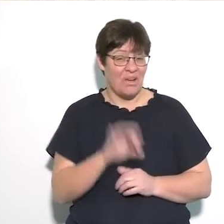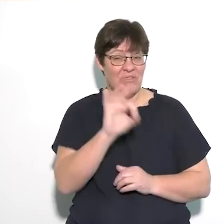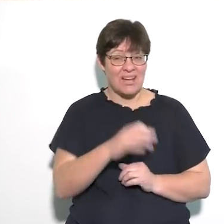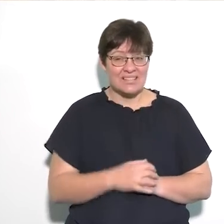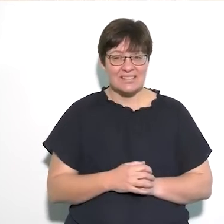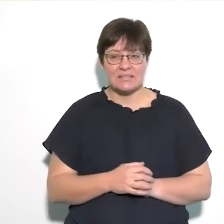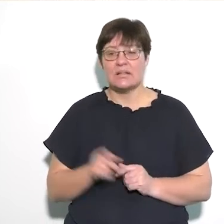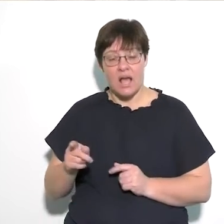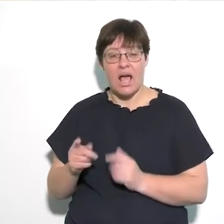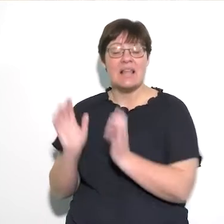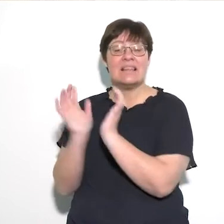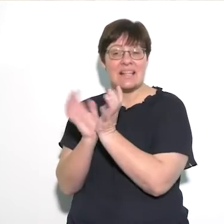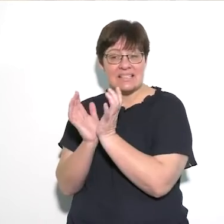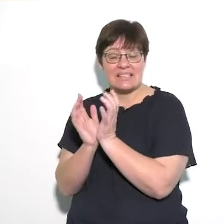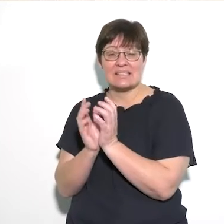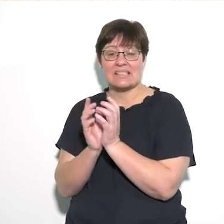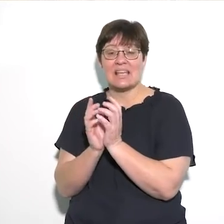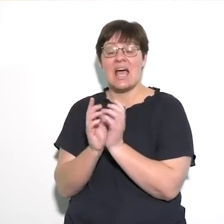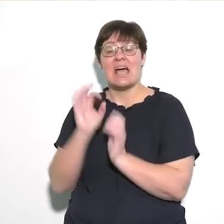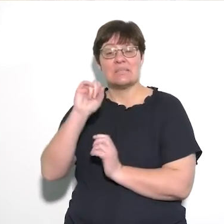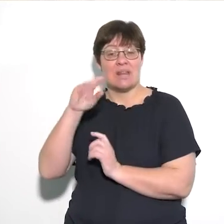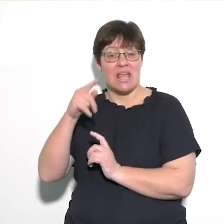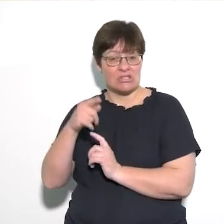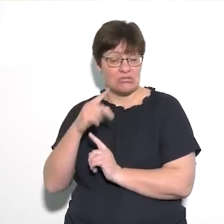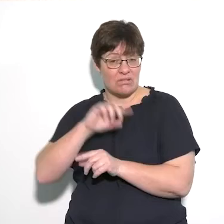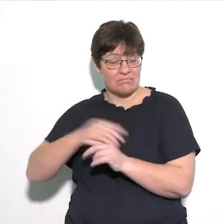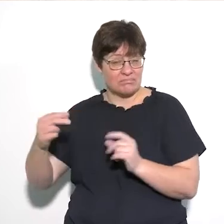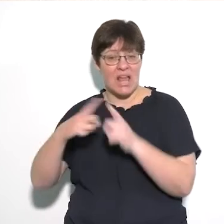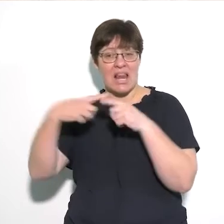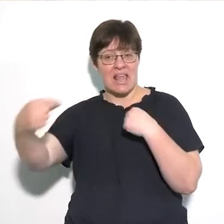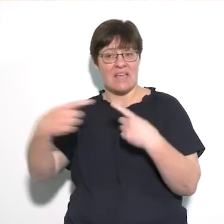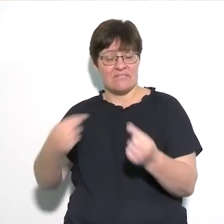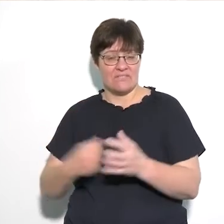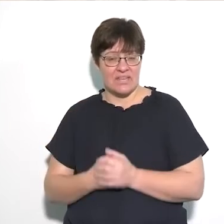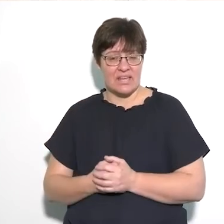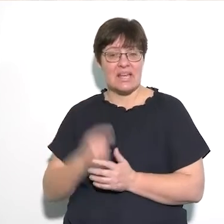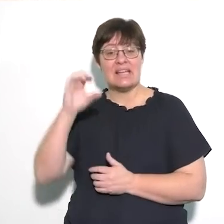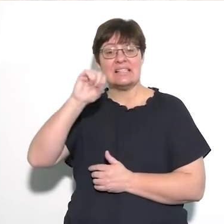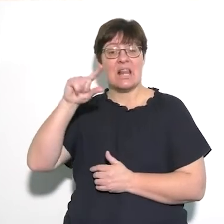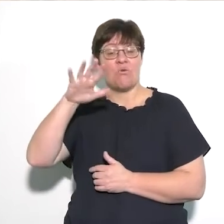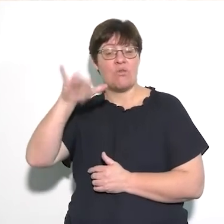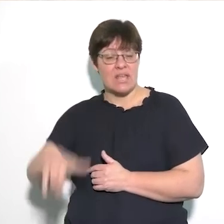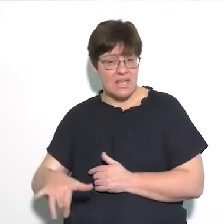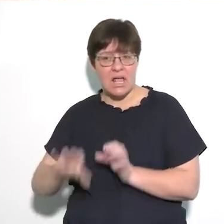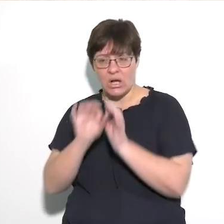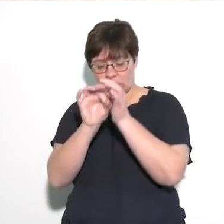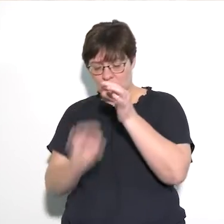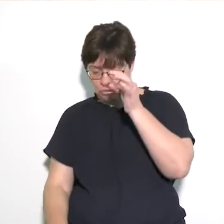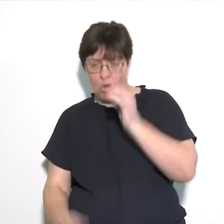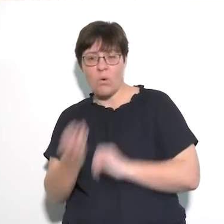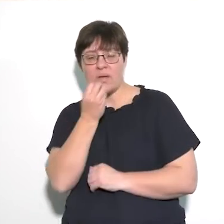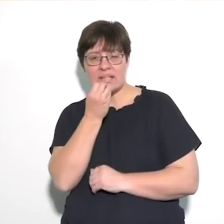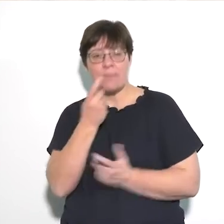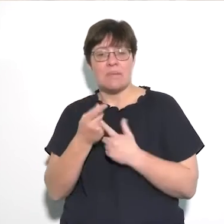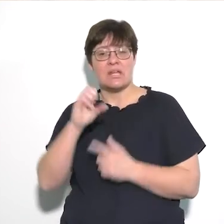right. Lettuce and spinach are leaves. Celery have these lovely long stalks that we eat,